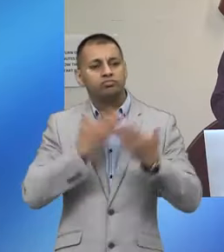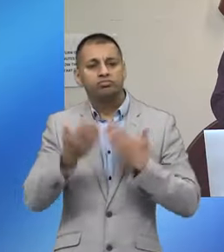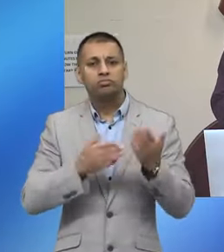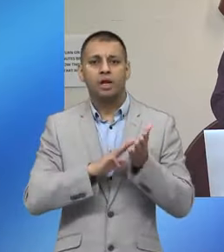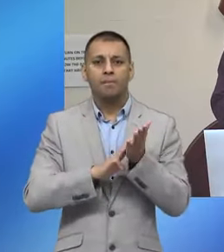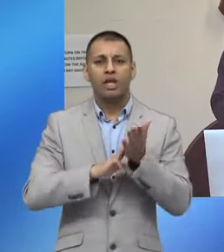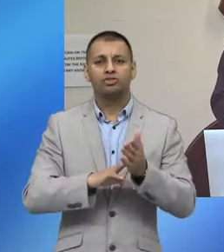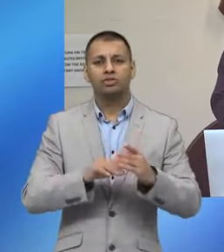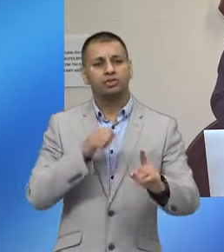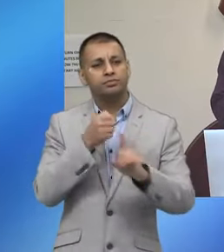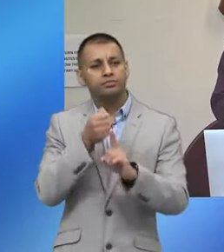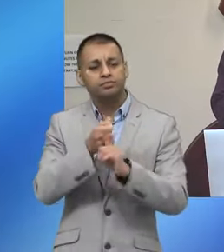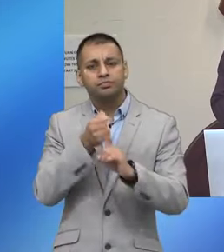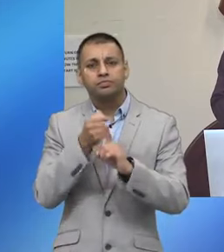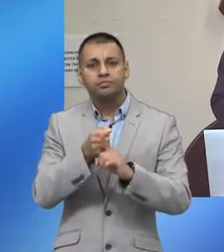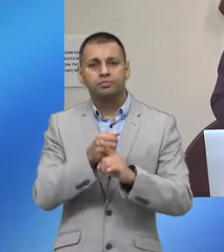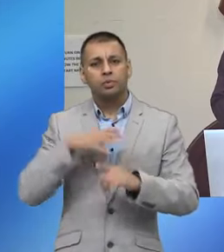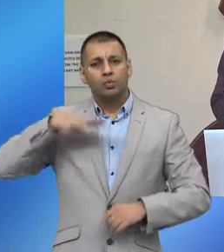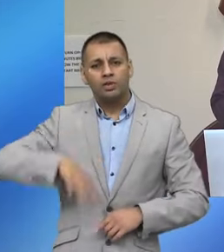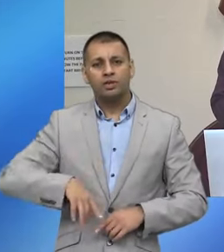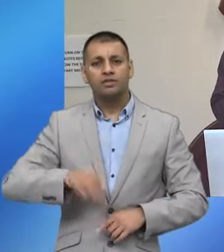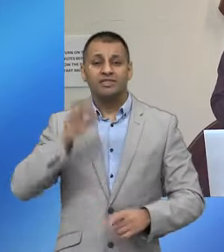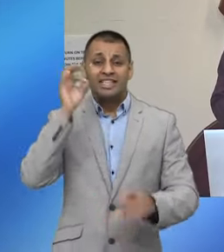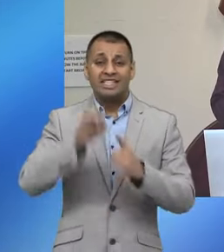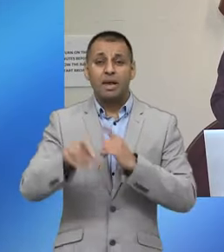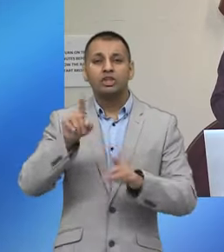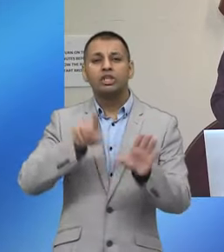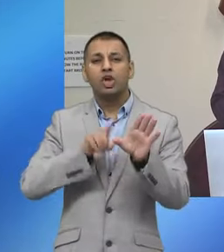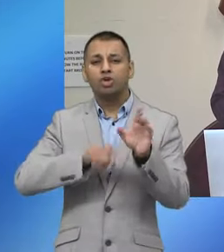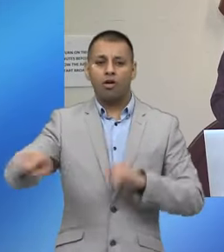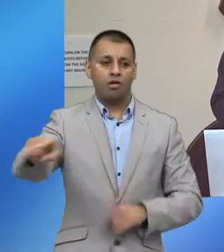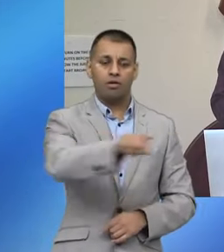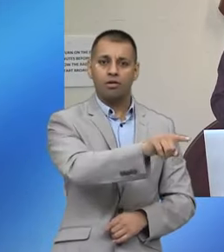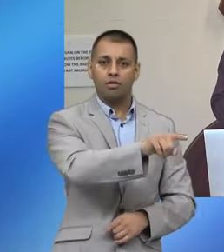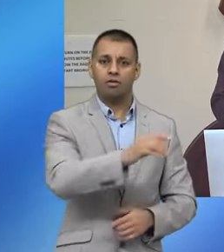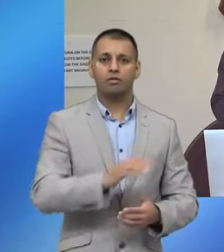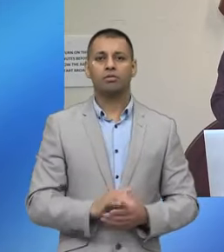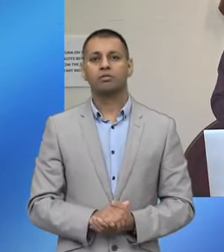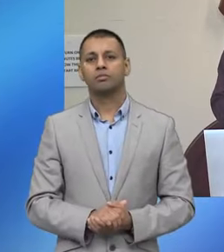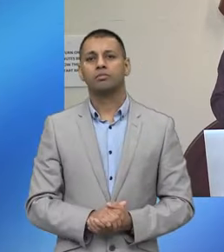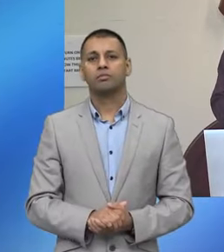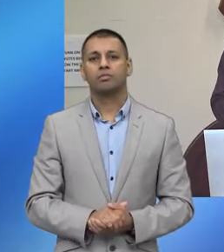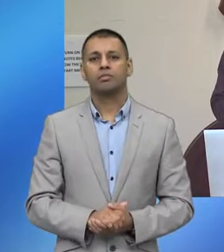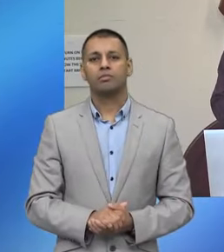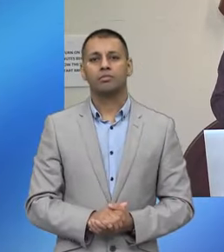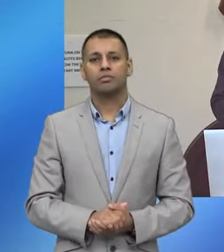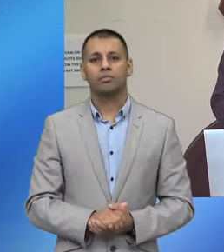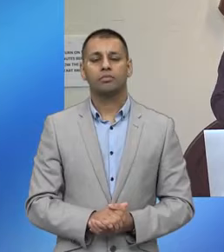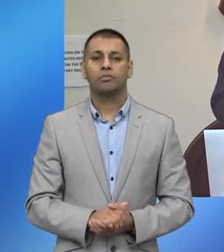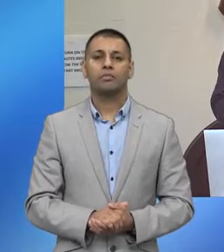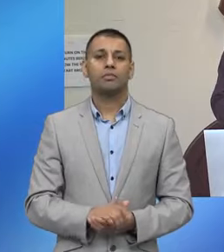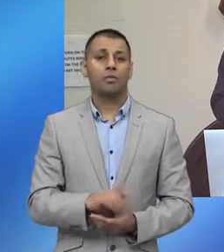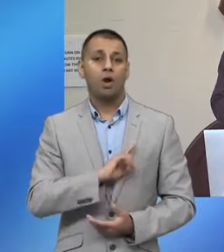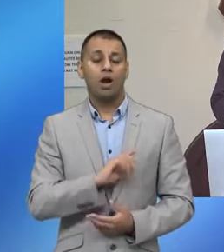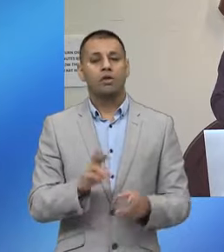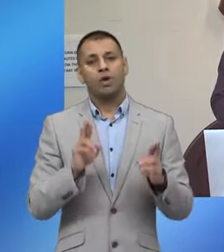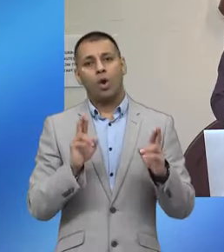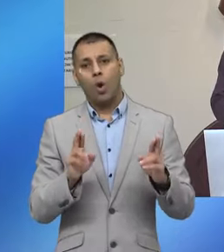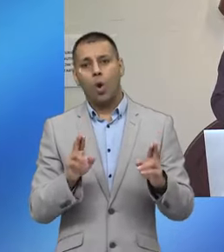and a topic that we all needed to hear, but especially our youngsters. In an attempt and the